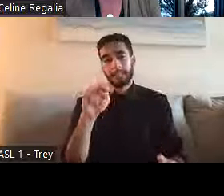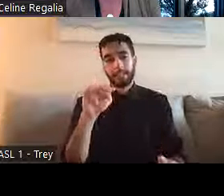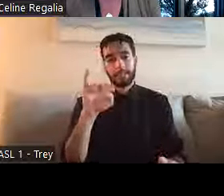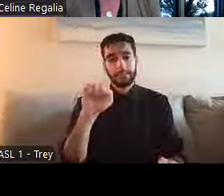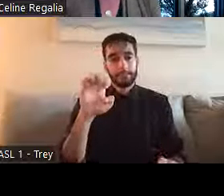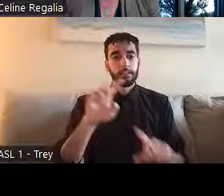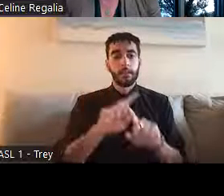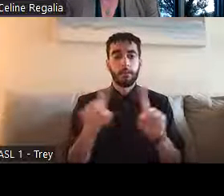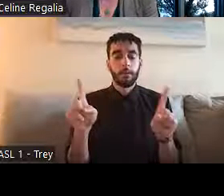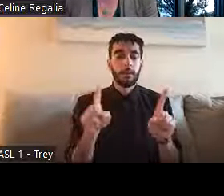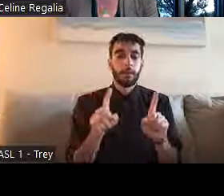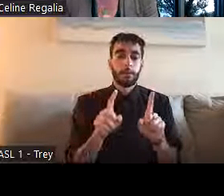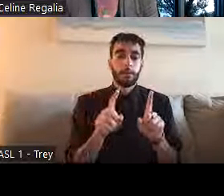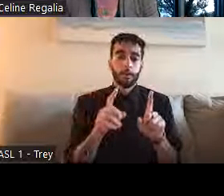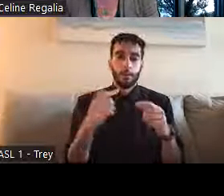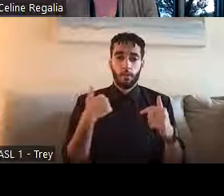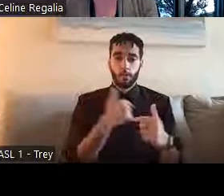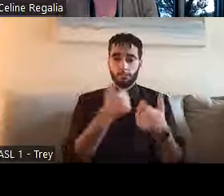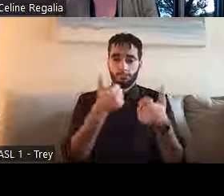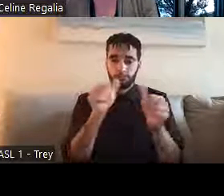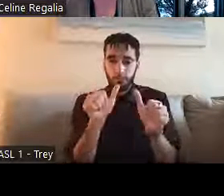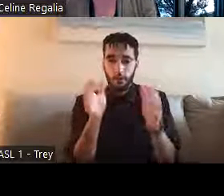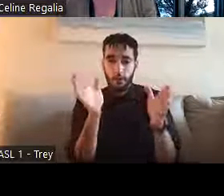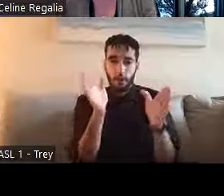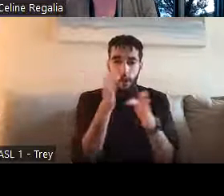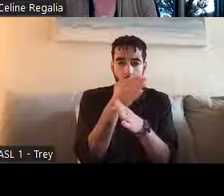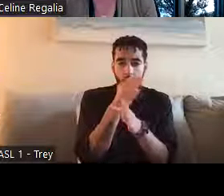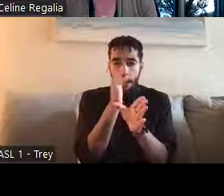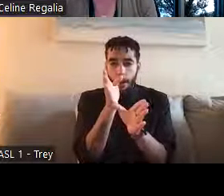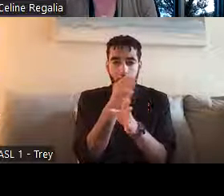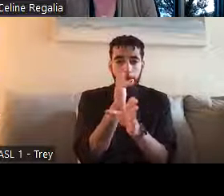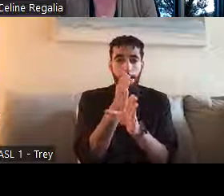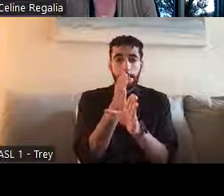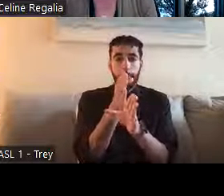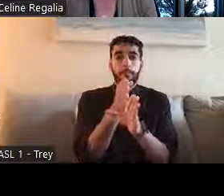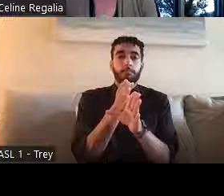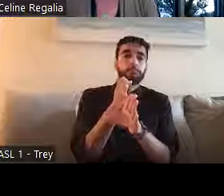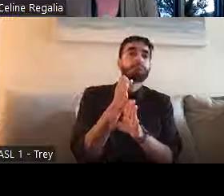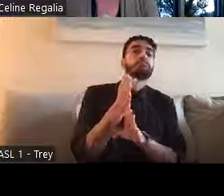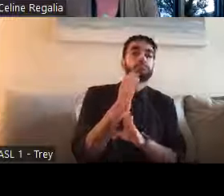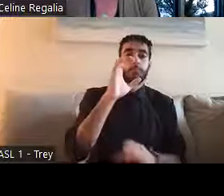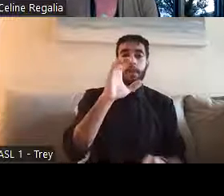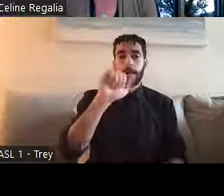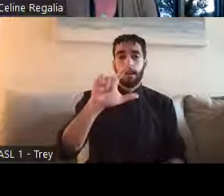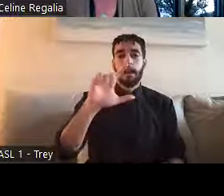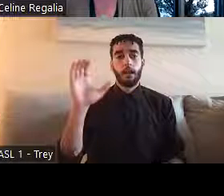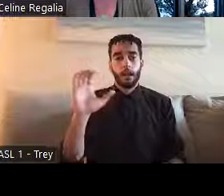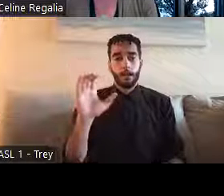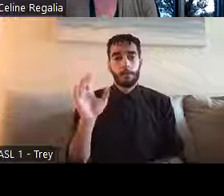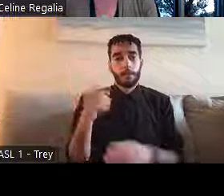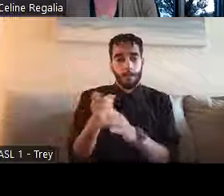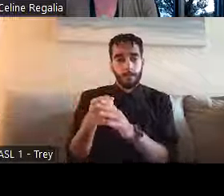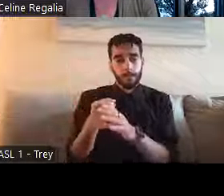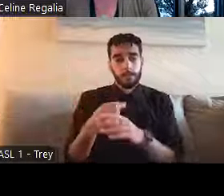to align CalCompass with the current initiatives. So dimension focused, focusing around equity issues and